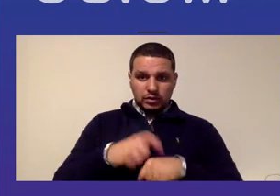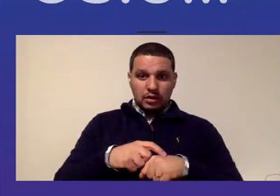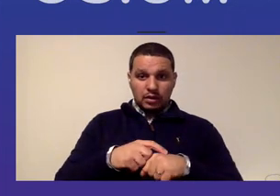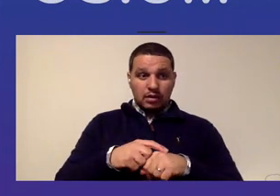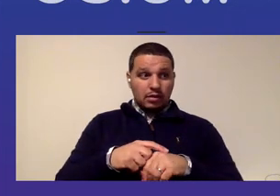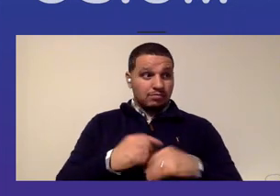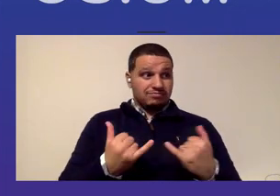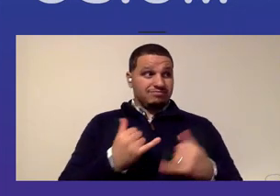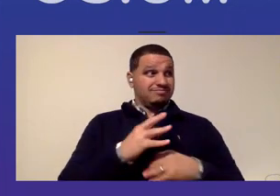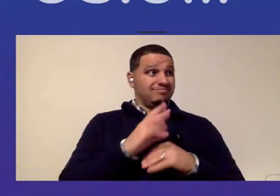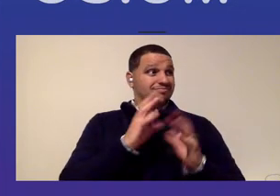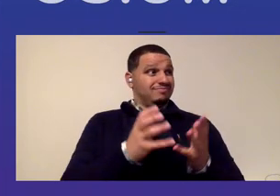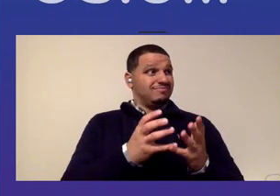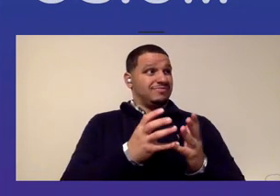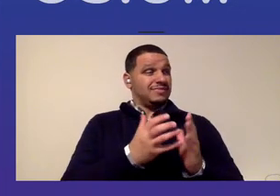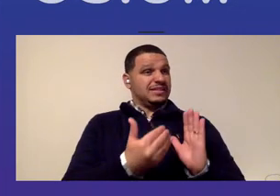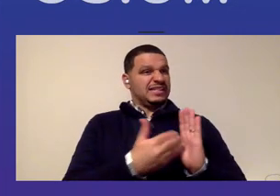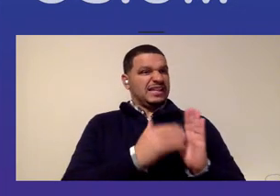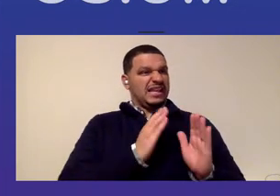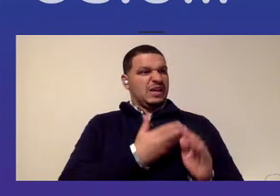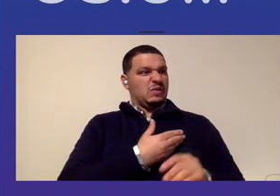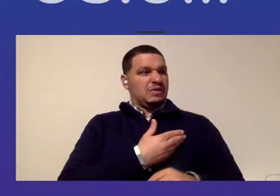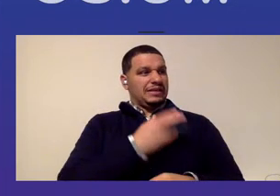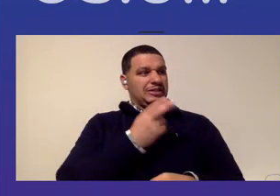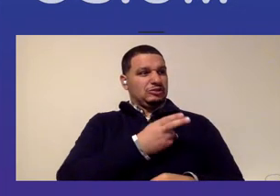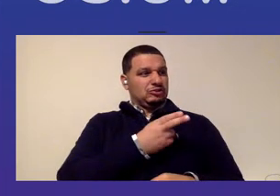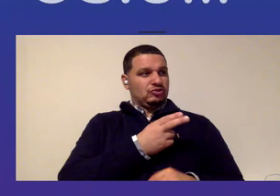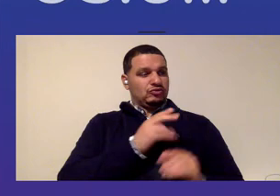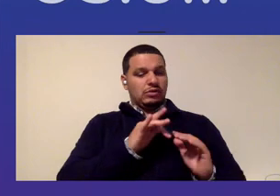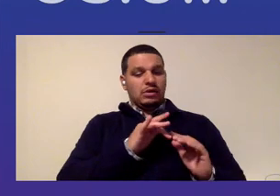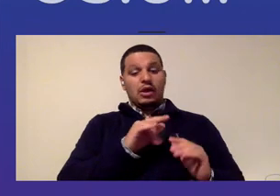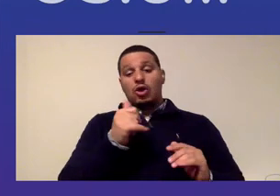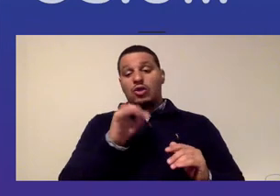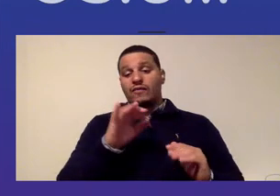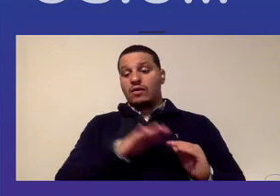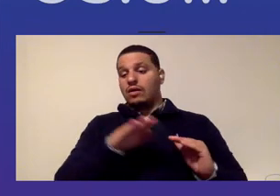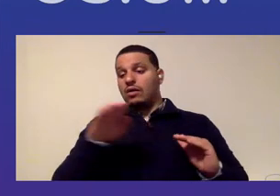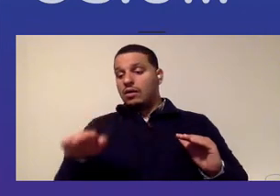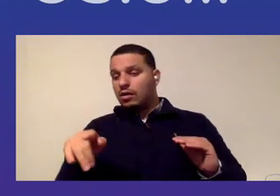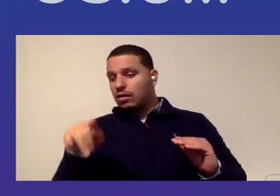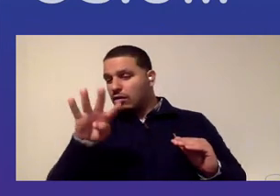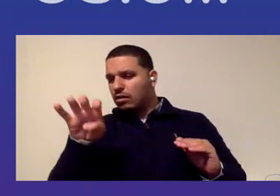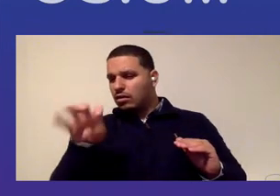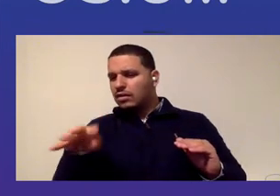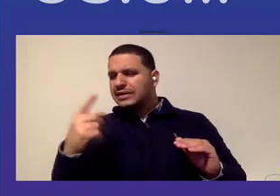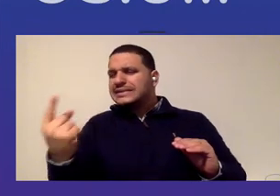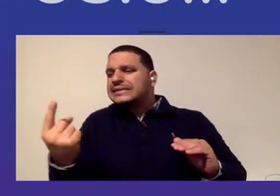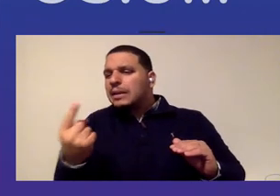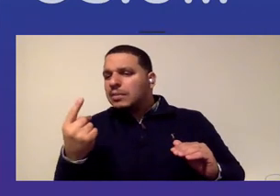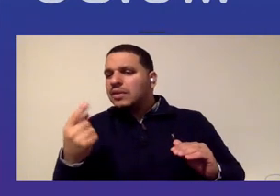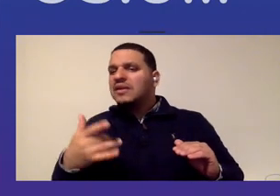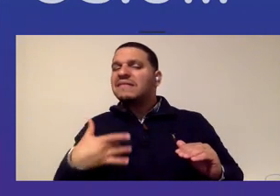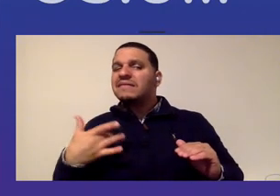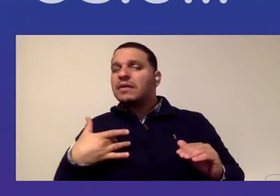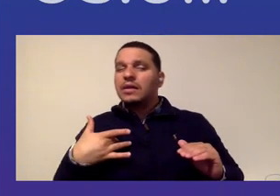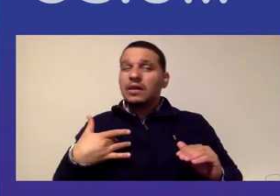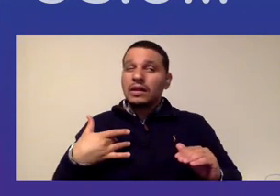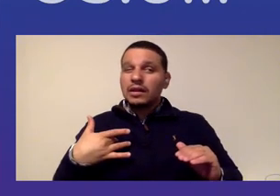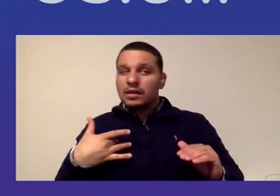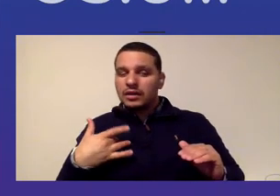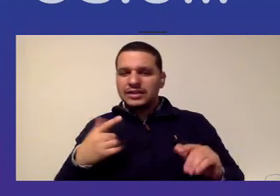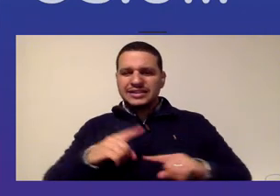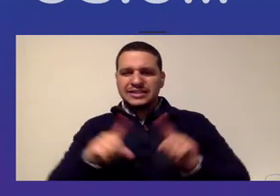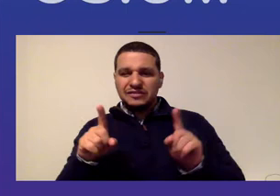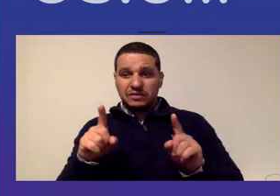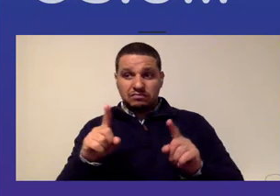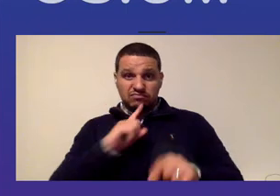much inflected by our past, and the other in the unknown space of something that feels at least different, if not